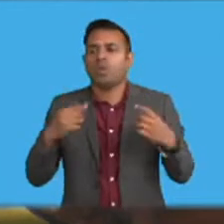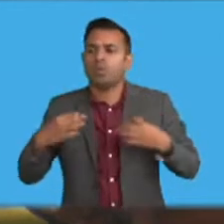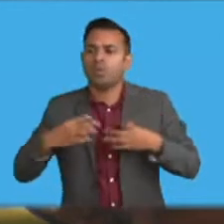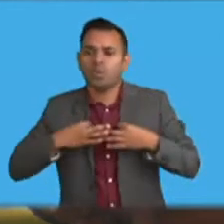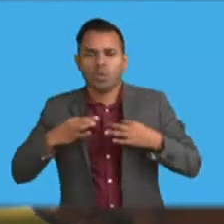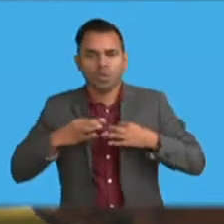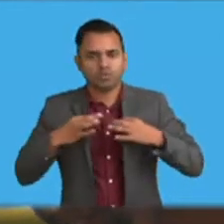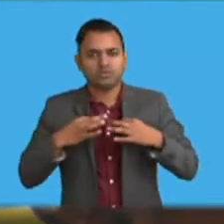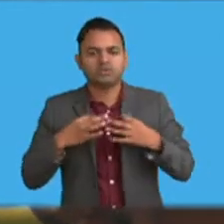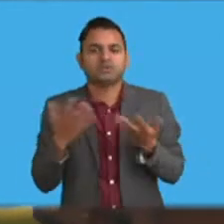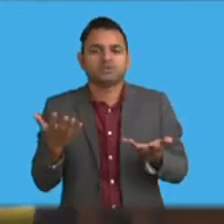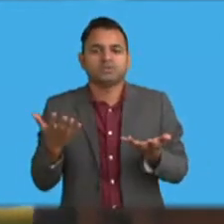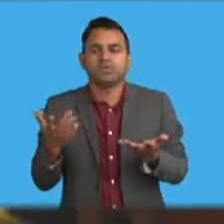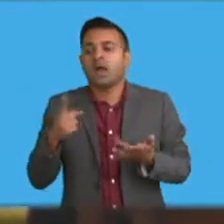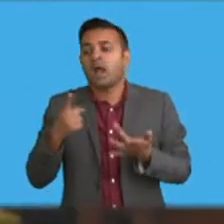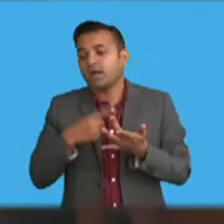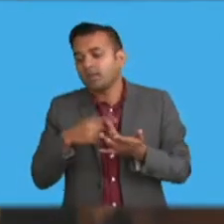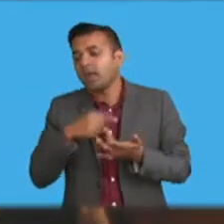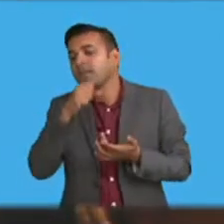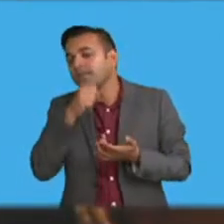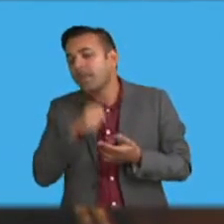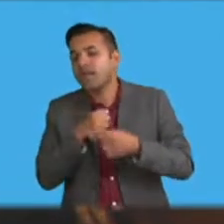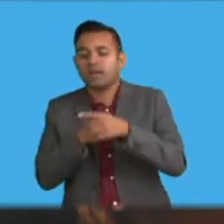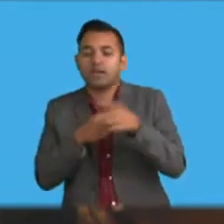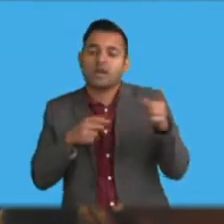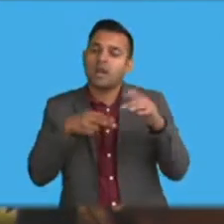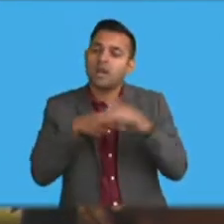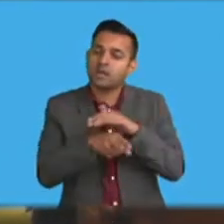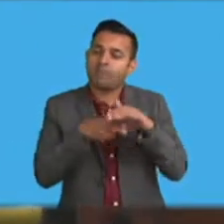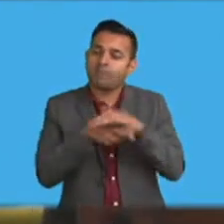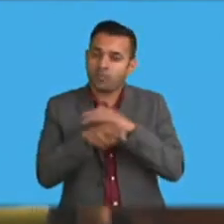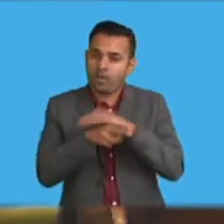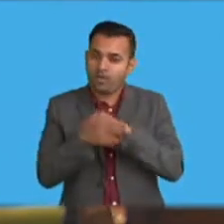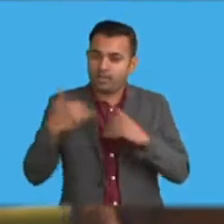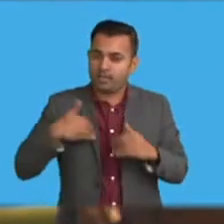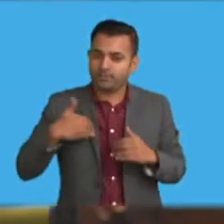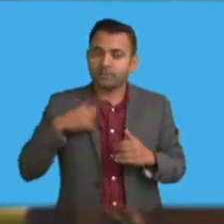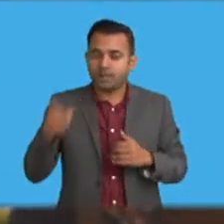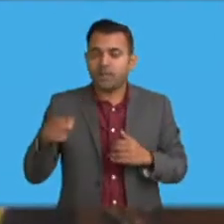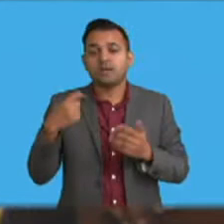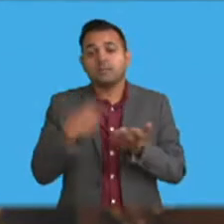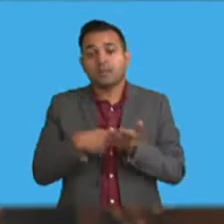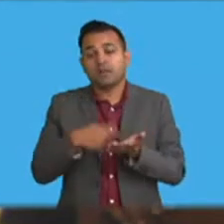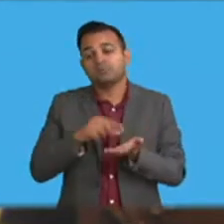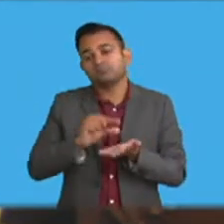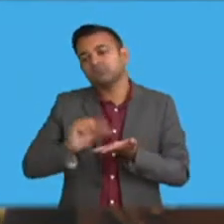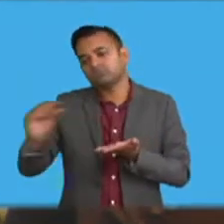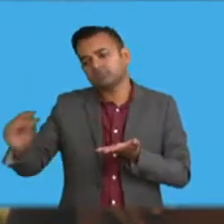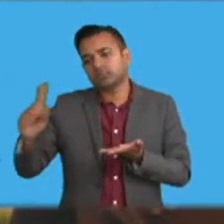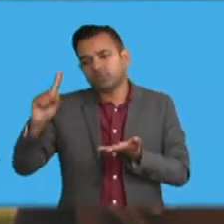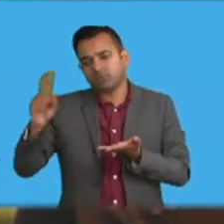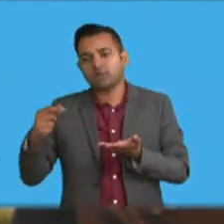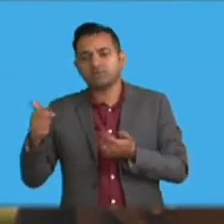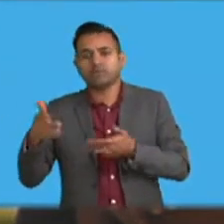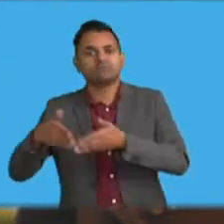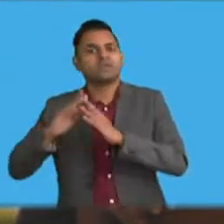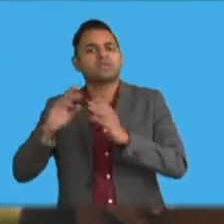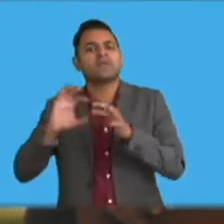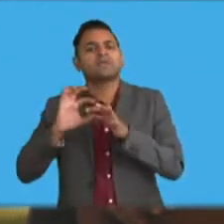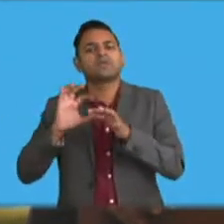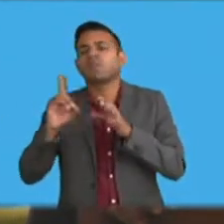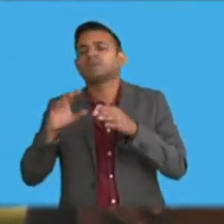Speaker, of Vakambalea in Navua, he was given a grant, again, to establish a poultry business from the sale of